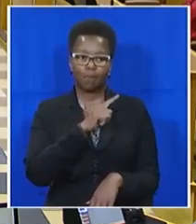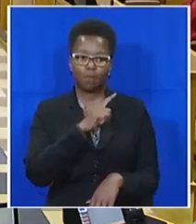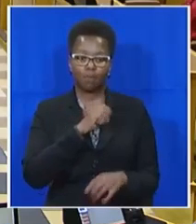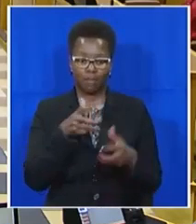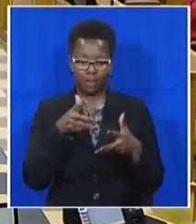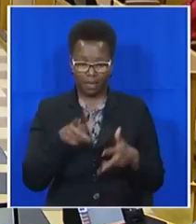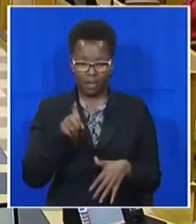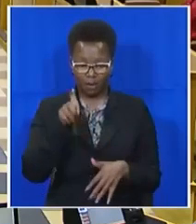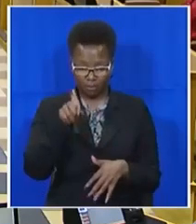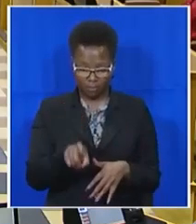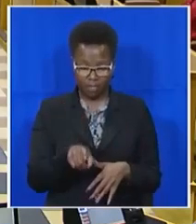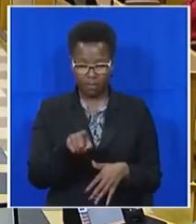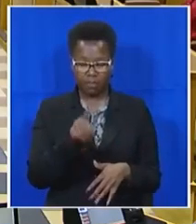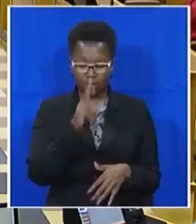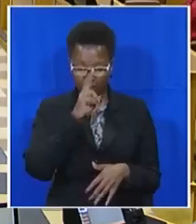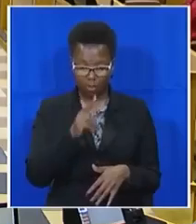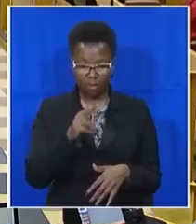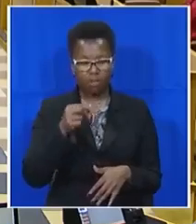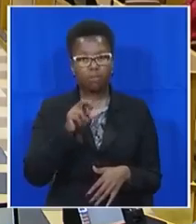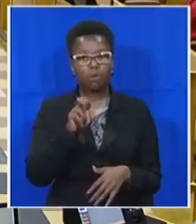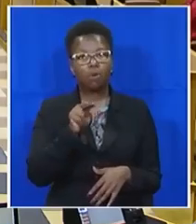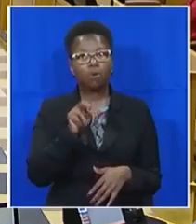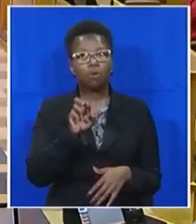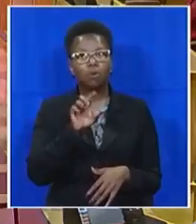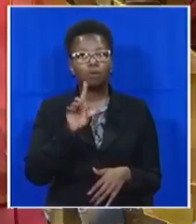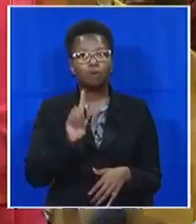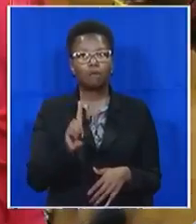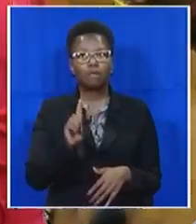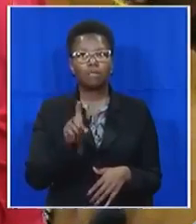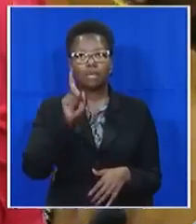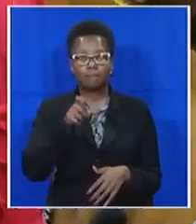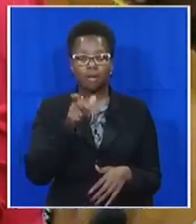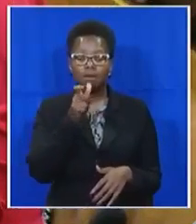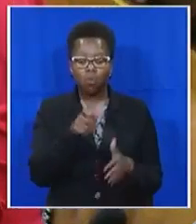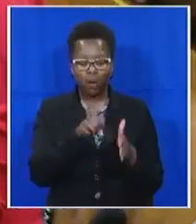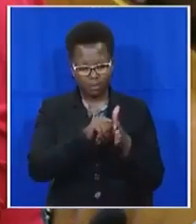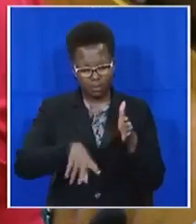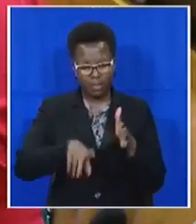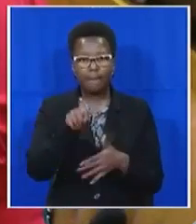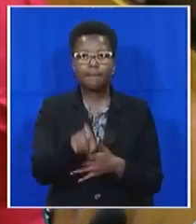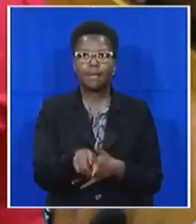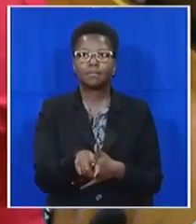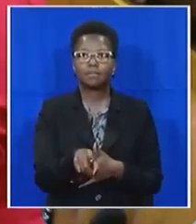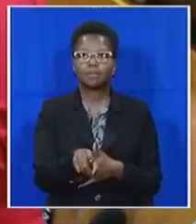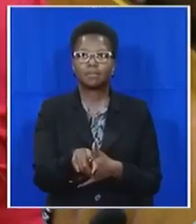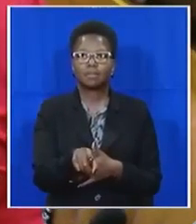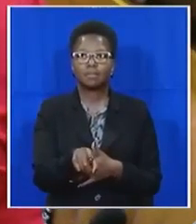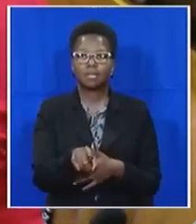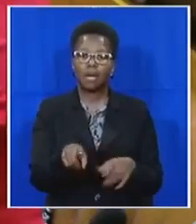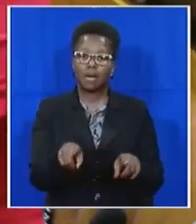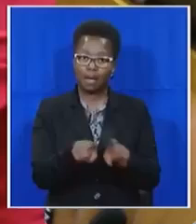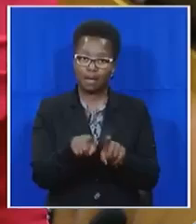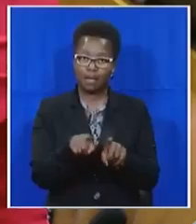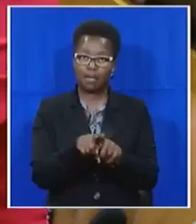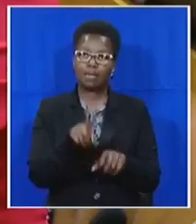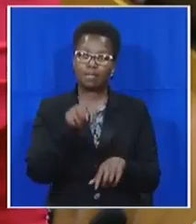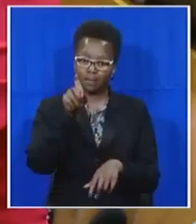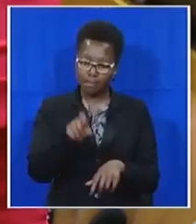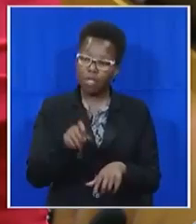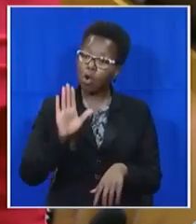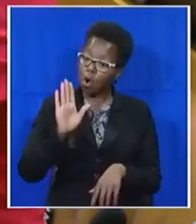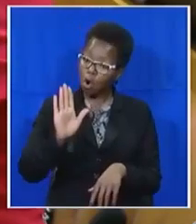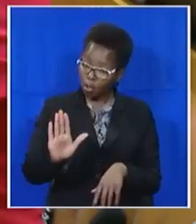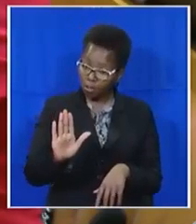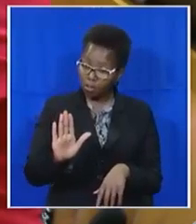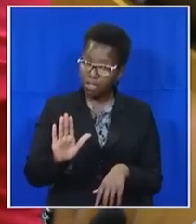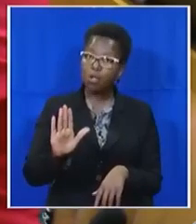said to Honorable Groenewald, he should withdraw the statement. And I think he should, just hold on,